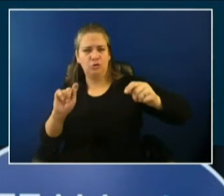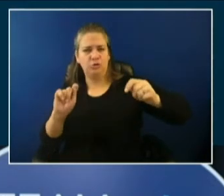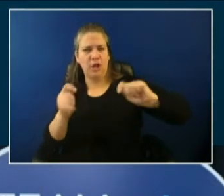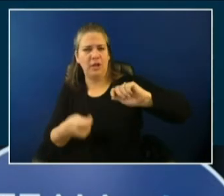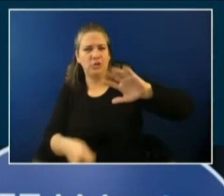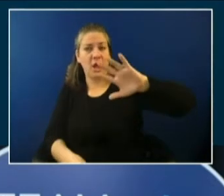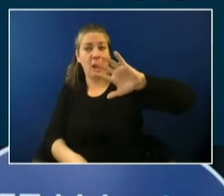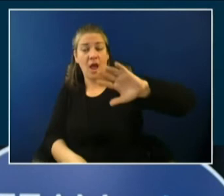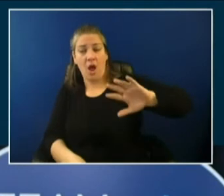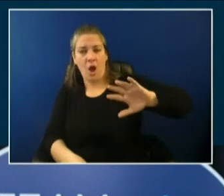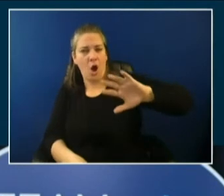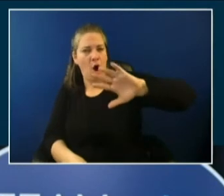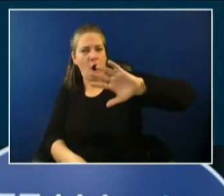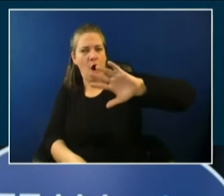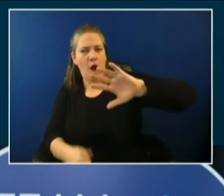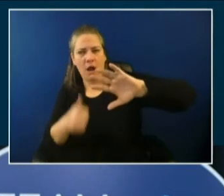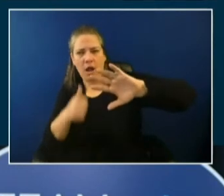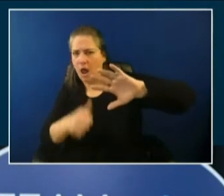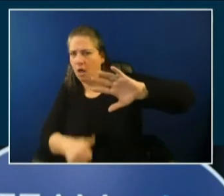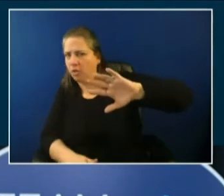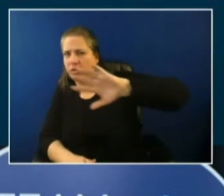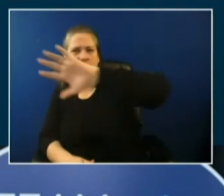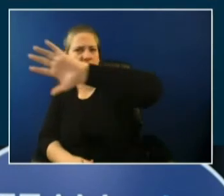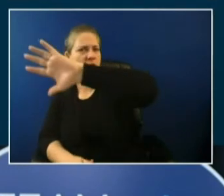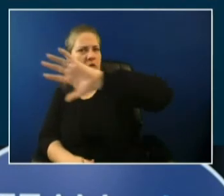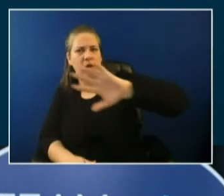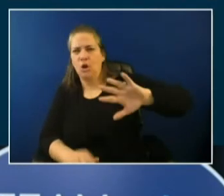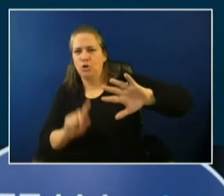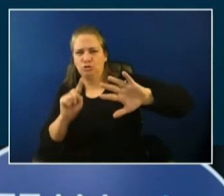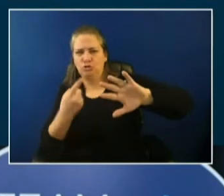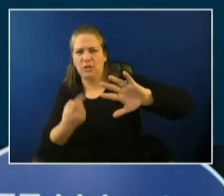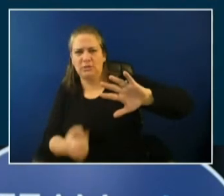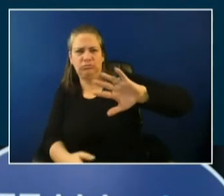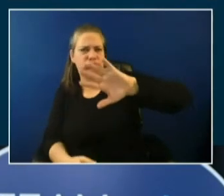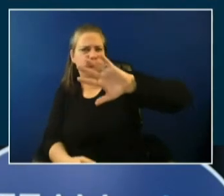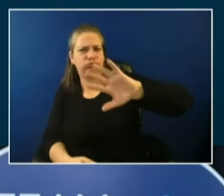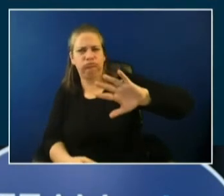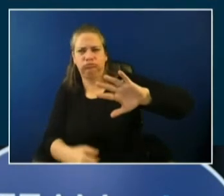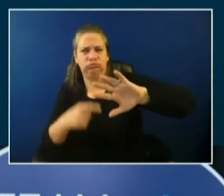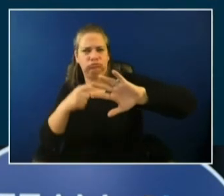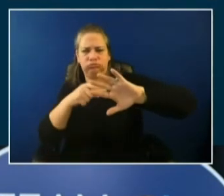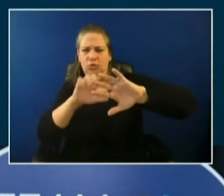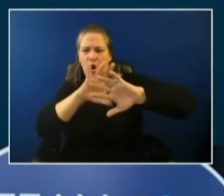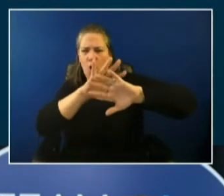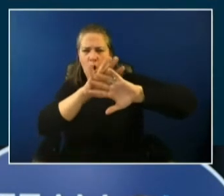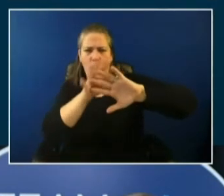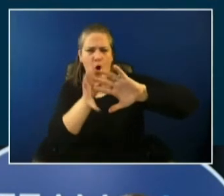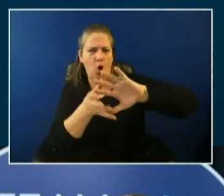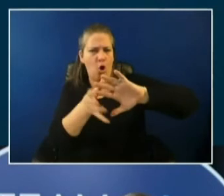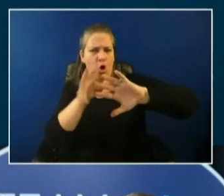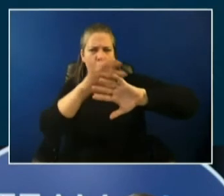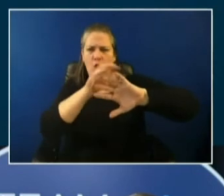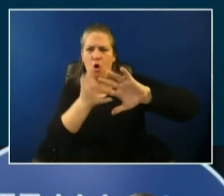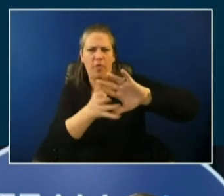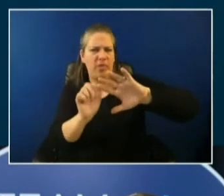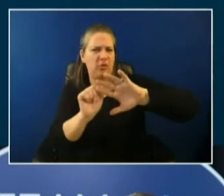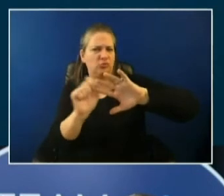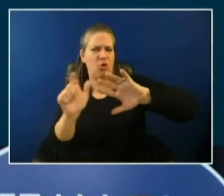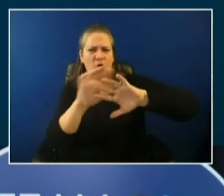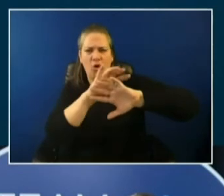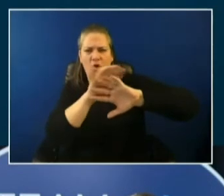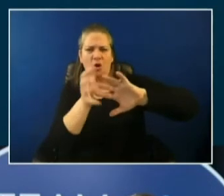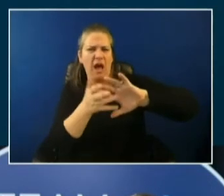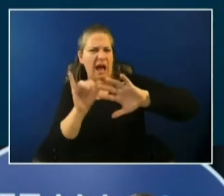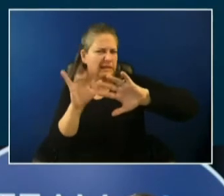not appear that part of Eastern Kentucky, or really southeastern Kentucky, is predicted to get hit